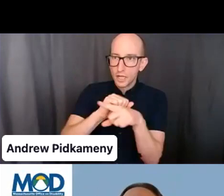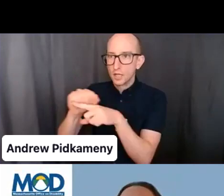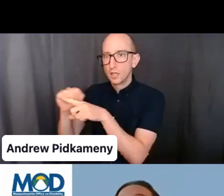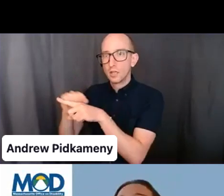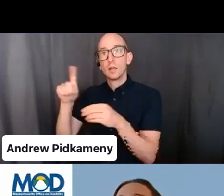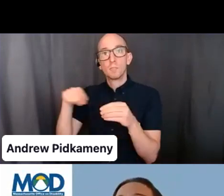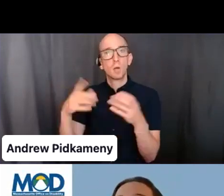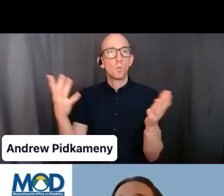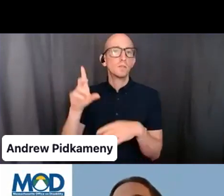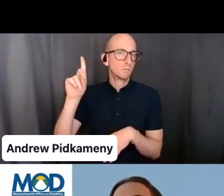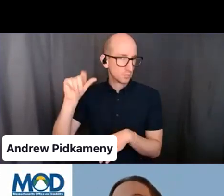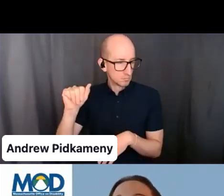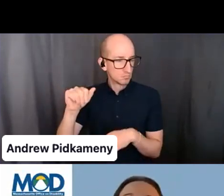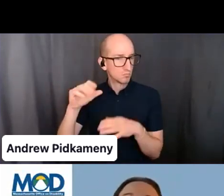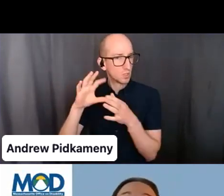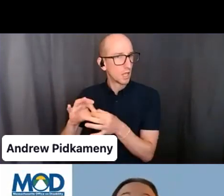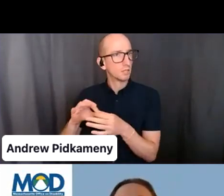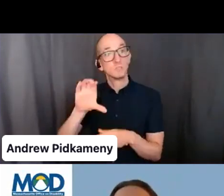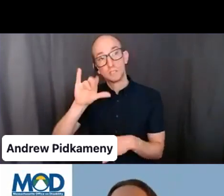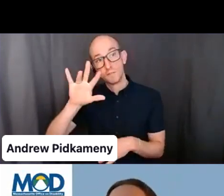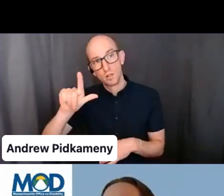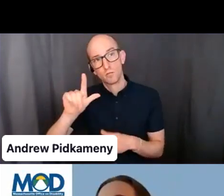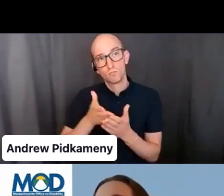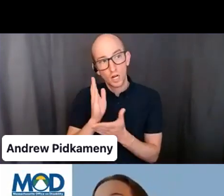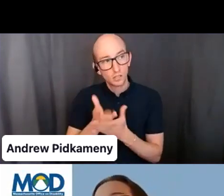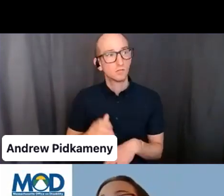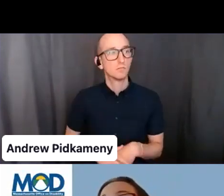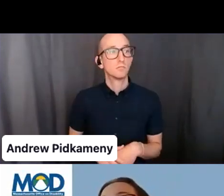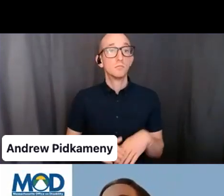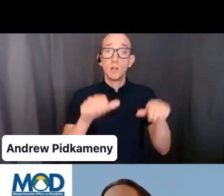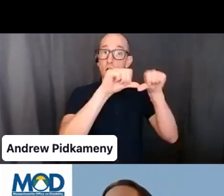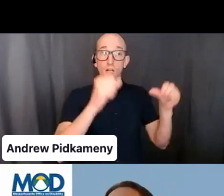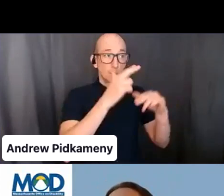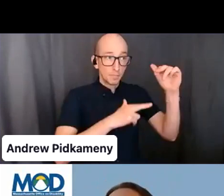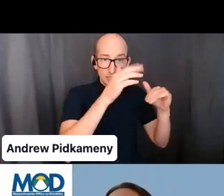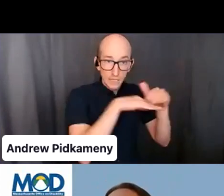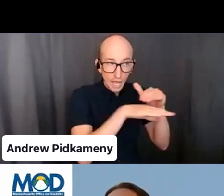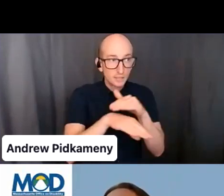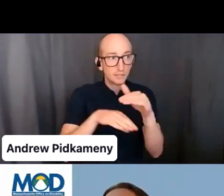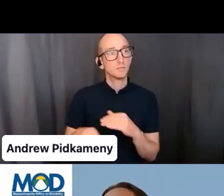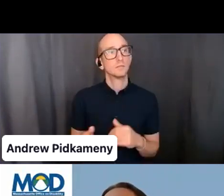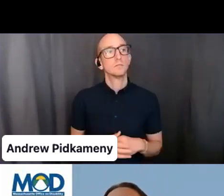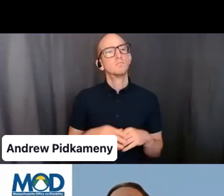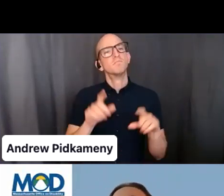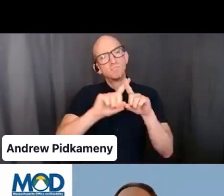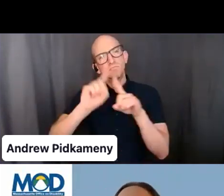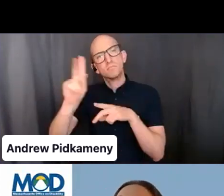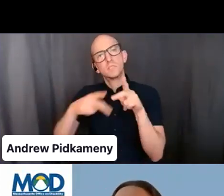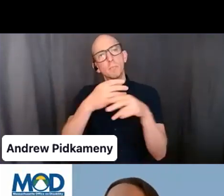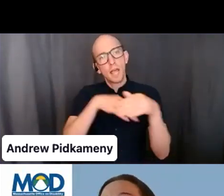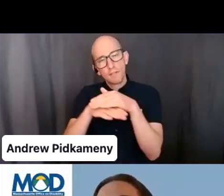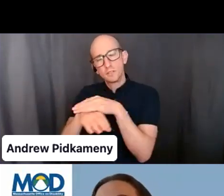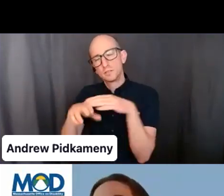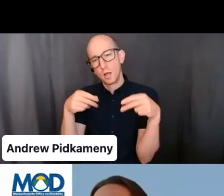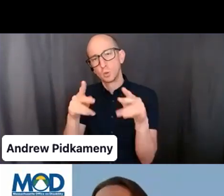concerning disability-related civil rights, architectural access, and equal access and opportunity. No, we're not